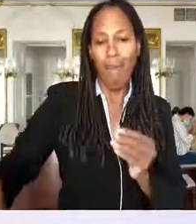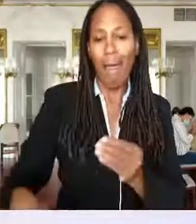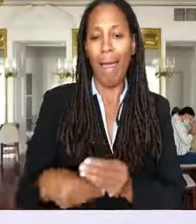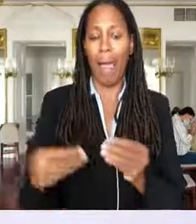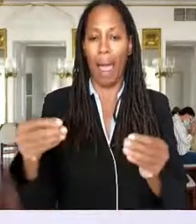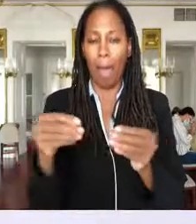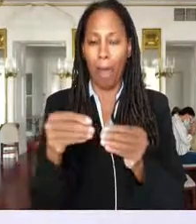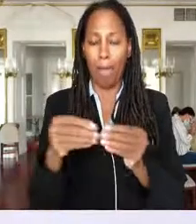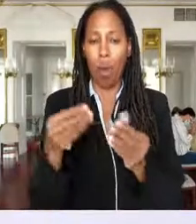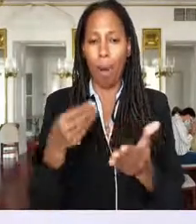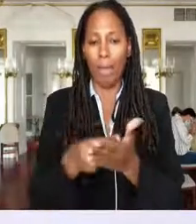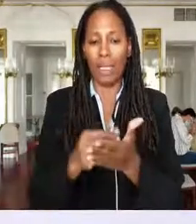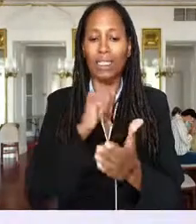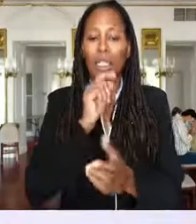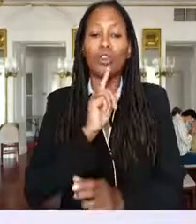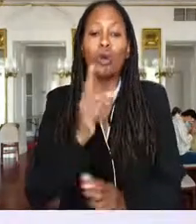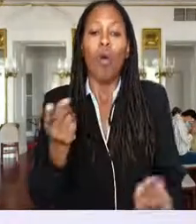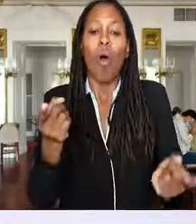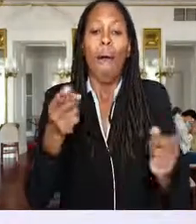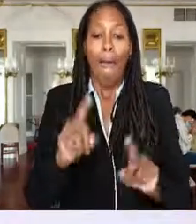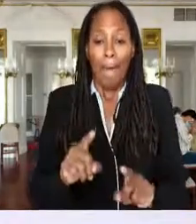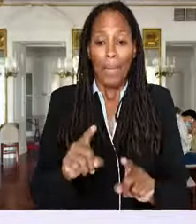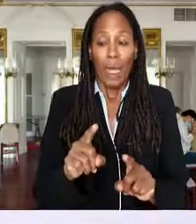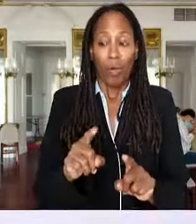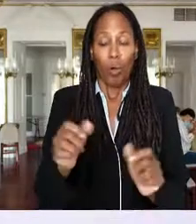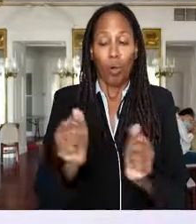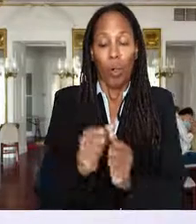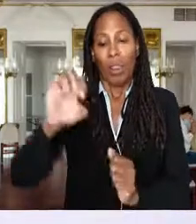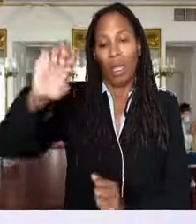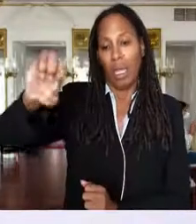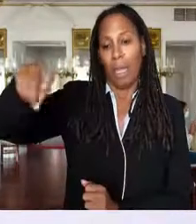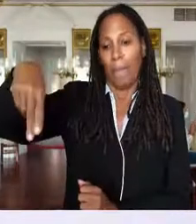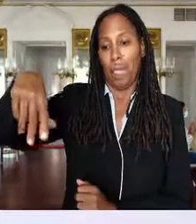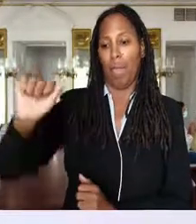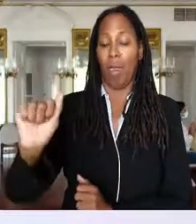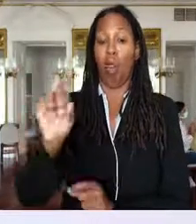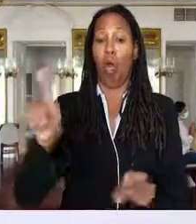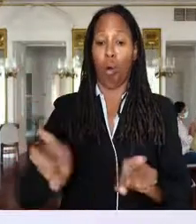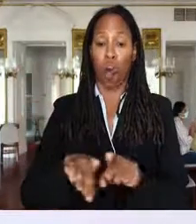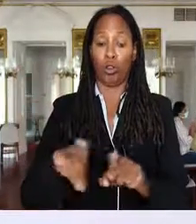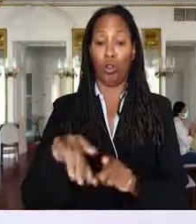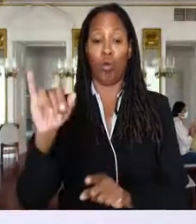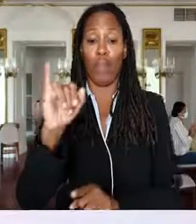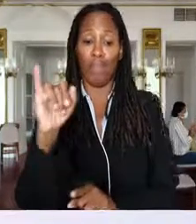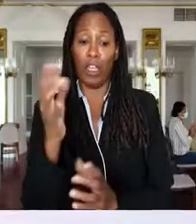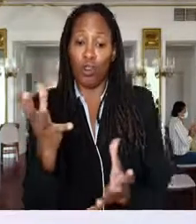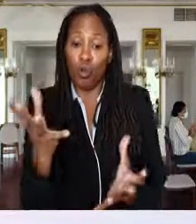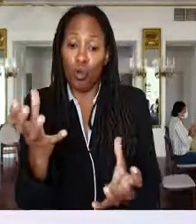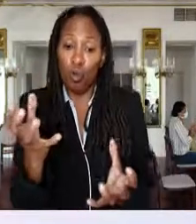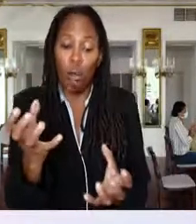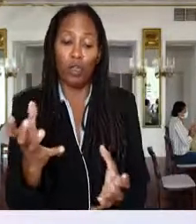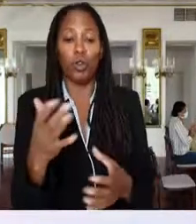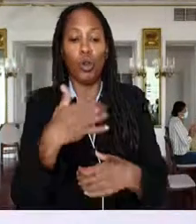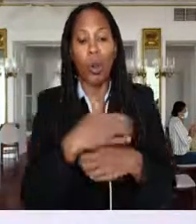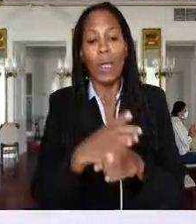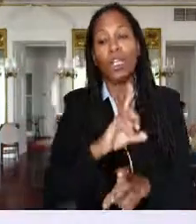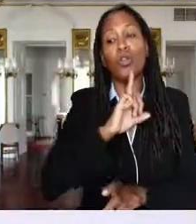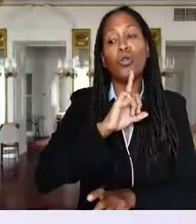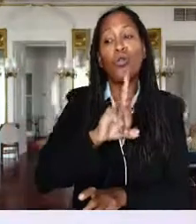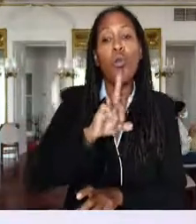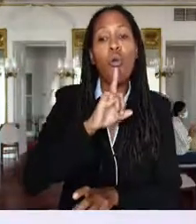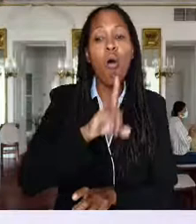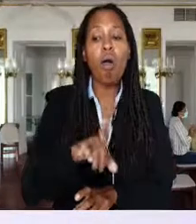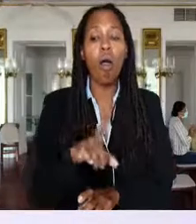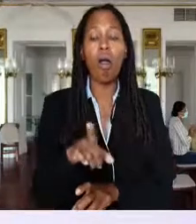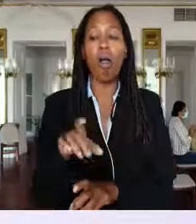as the EPA moves forward. And then two, investors who want to make sure that the refinery can meet some of their